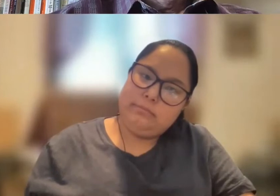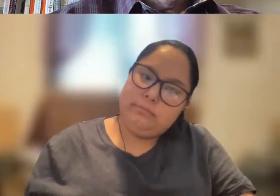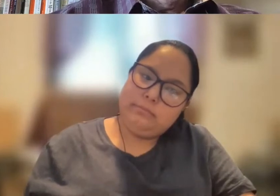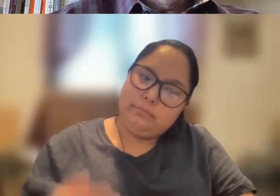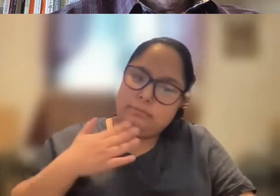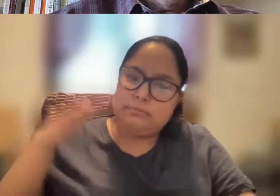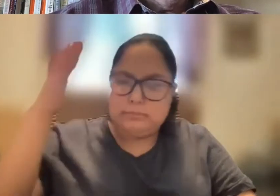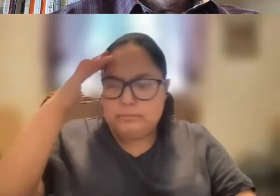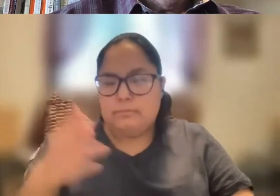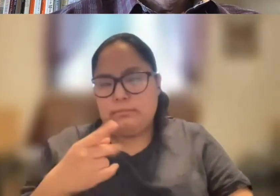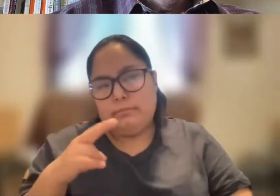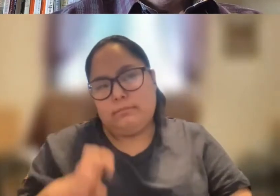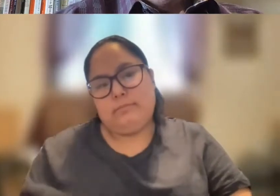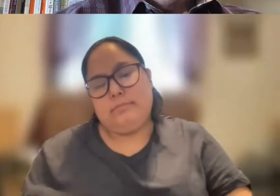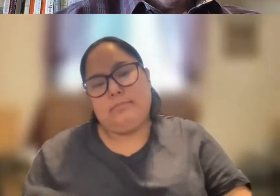Please say hi to Dave.